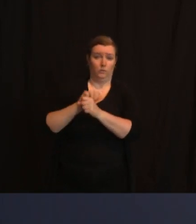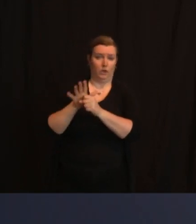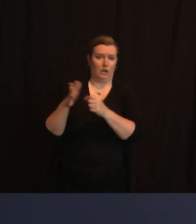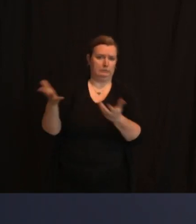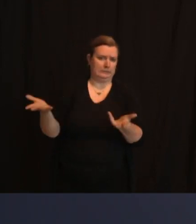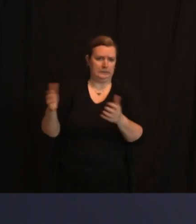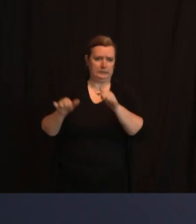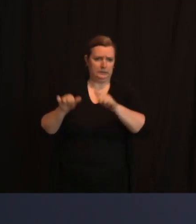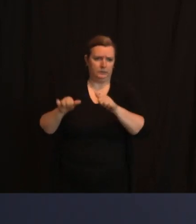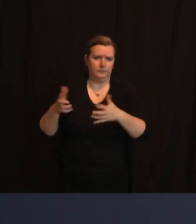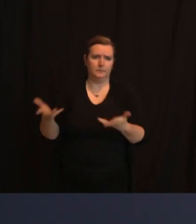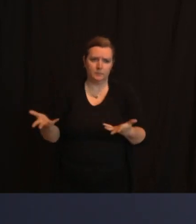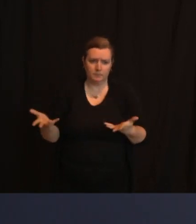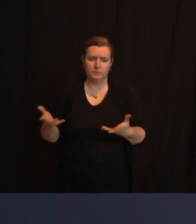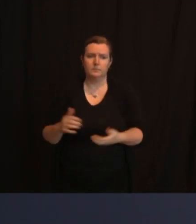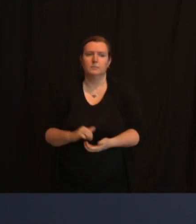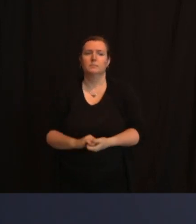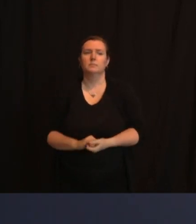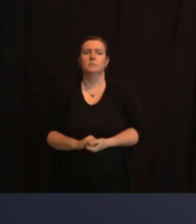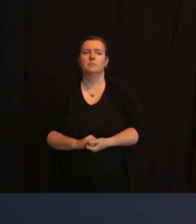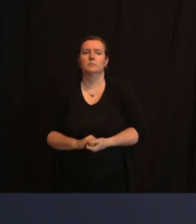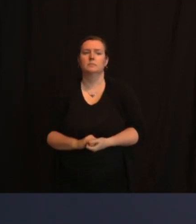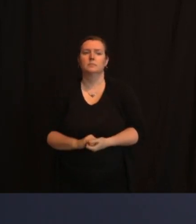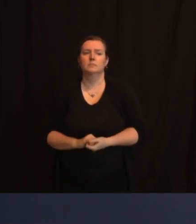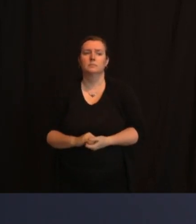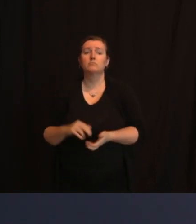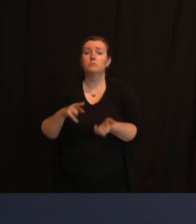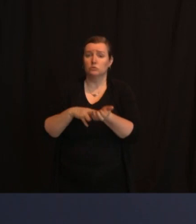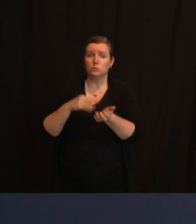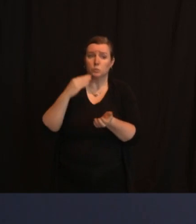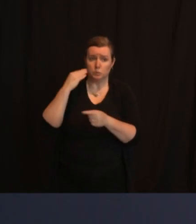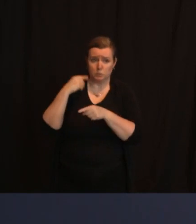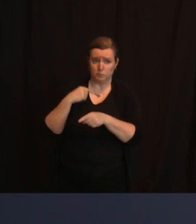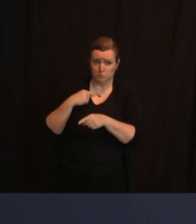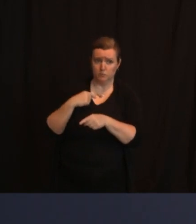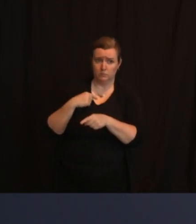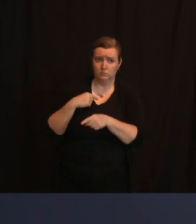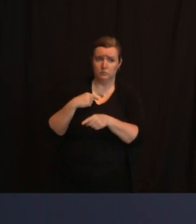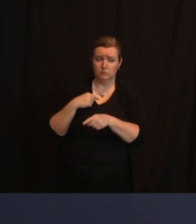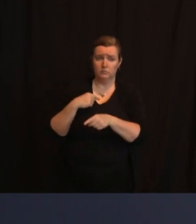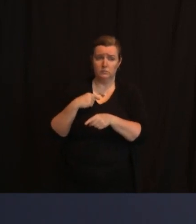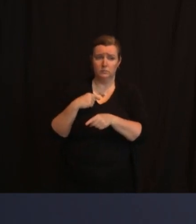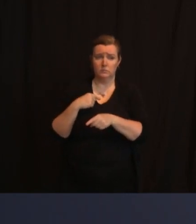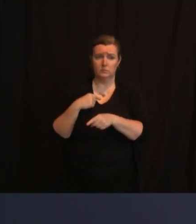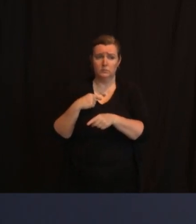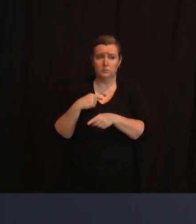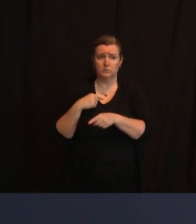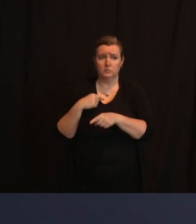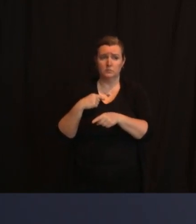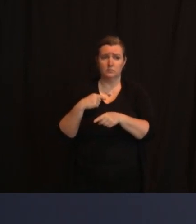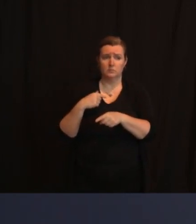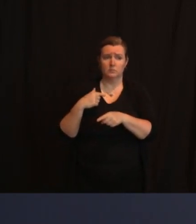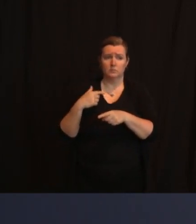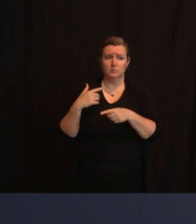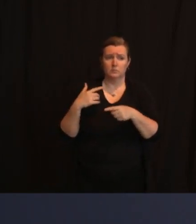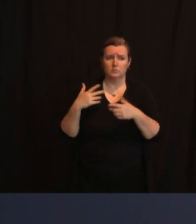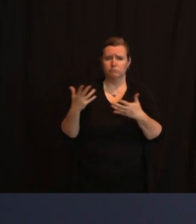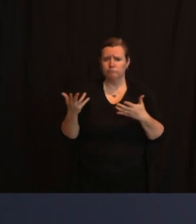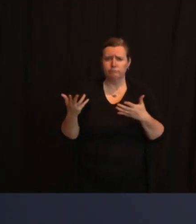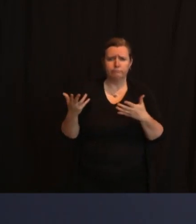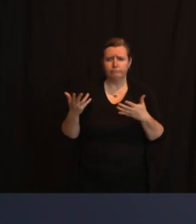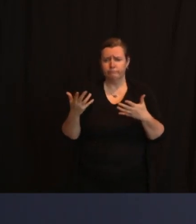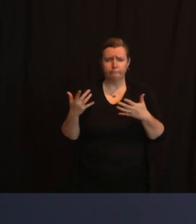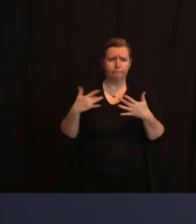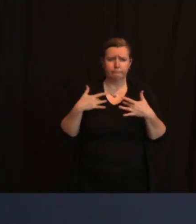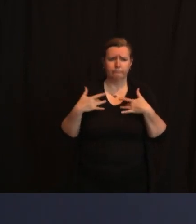as far as that goes. In the long-term care facilities, because of the concern, because of the interest, and because of our wanting